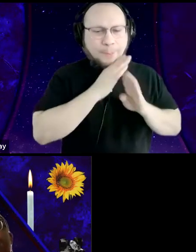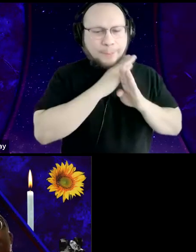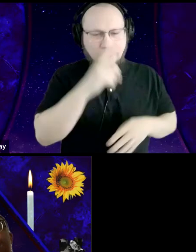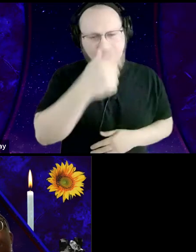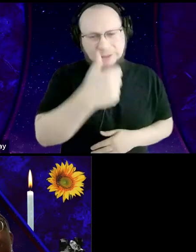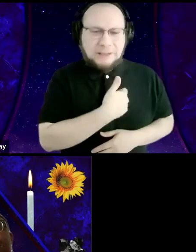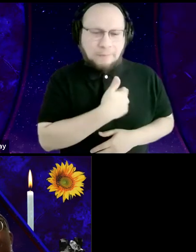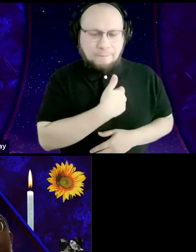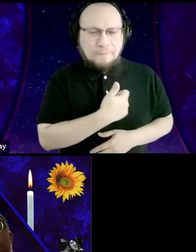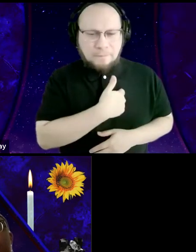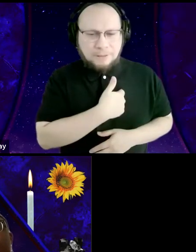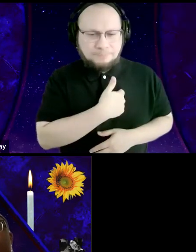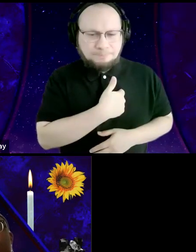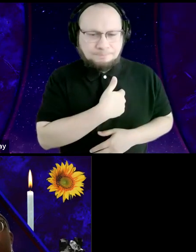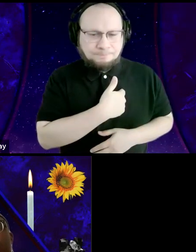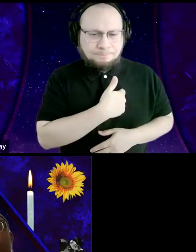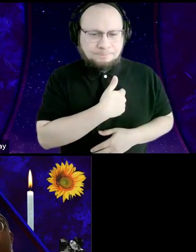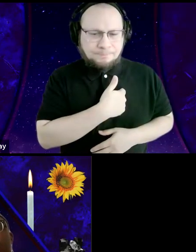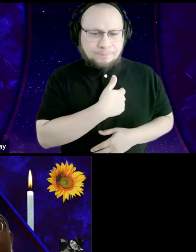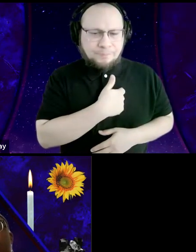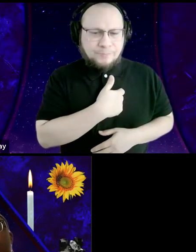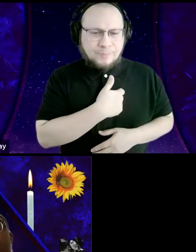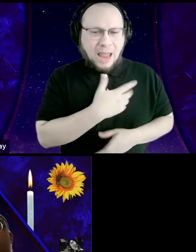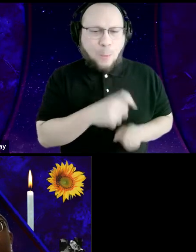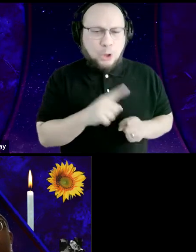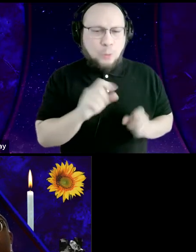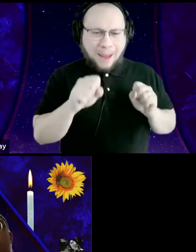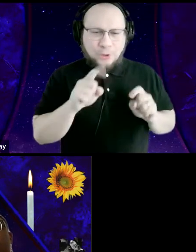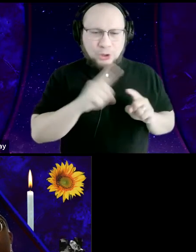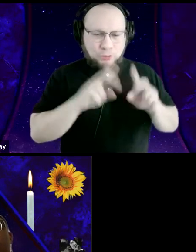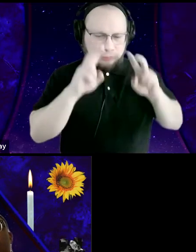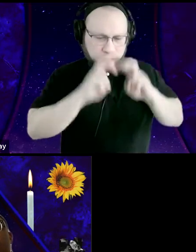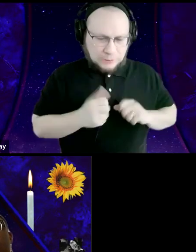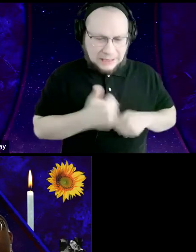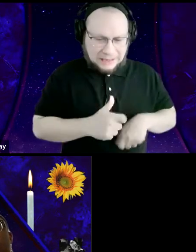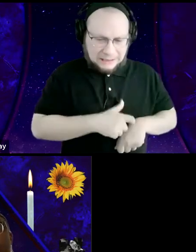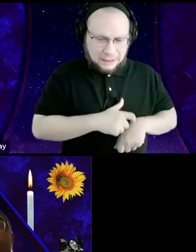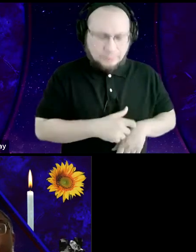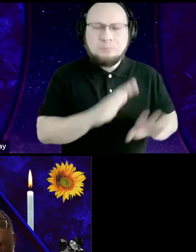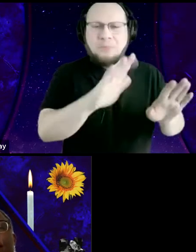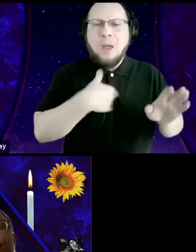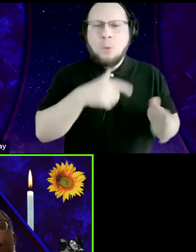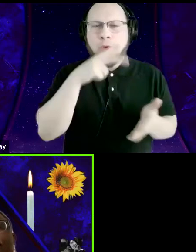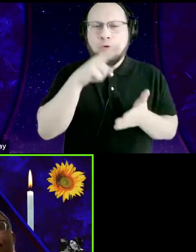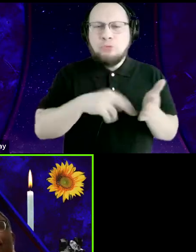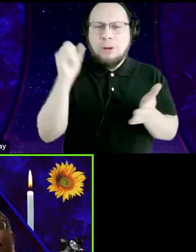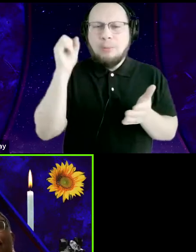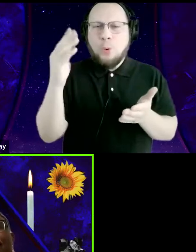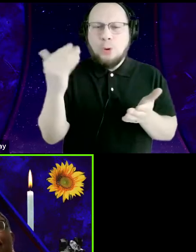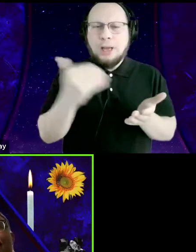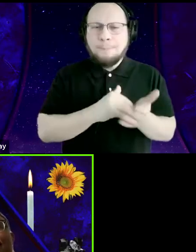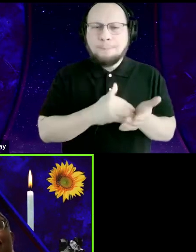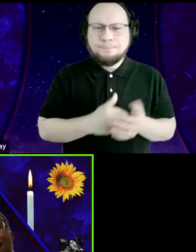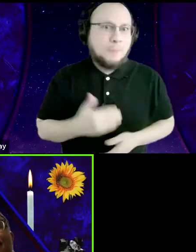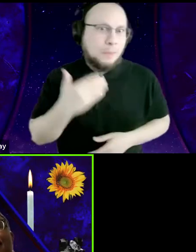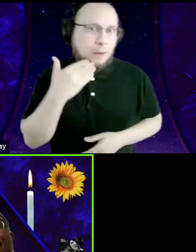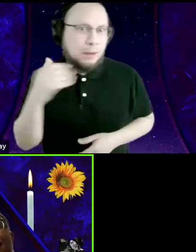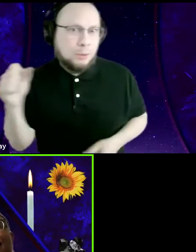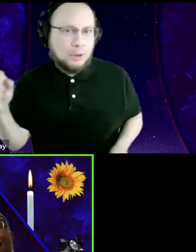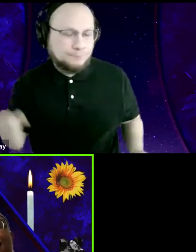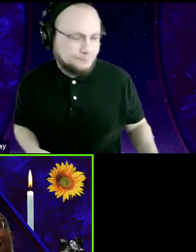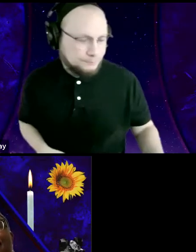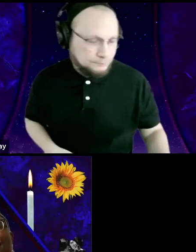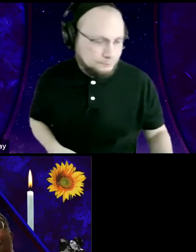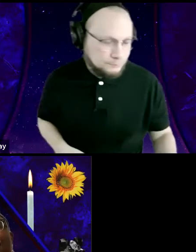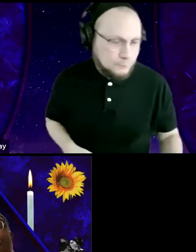myself that feels accessible all the time. I'm gonna read it one more time. Yeah, of course. And then,